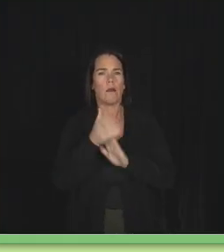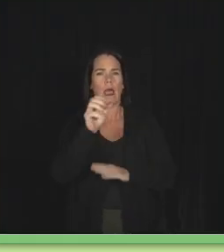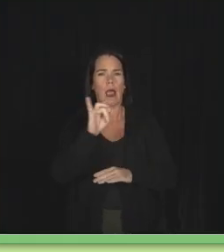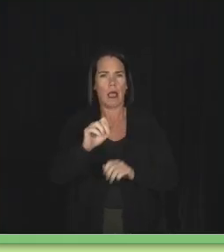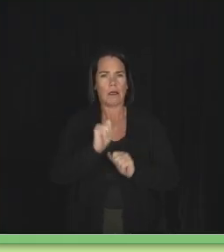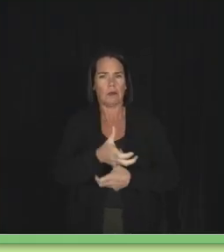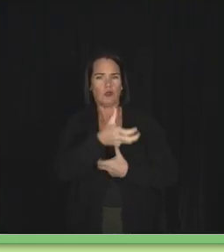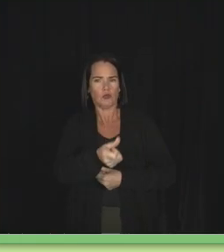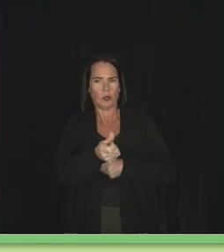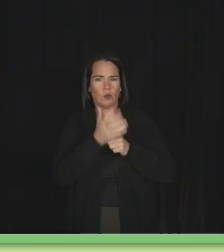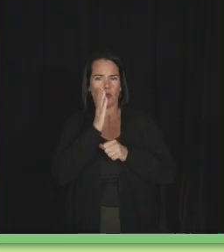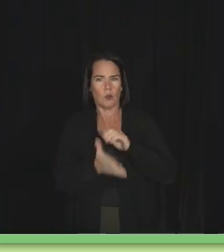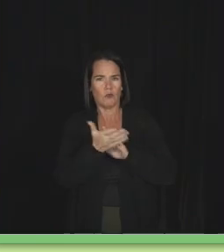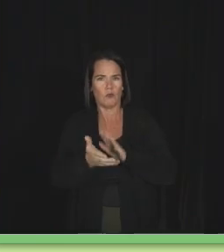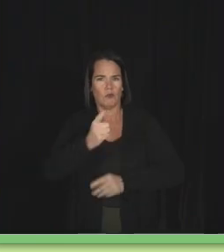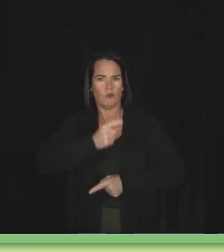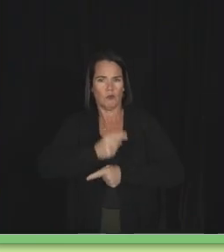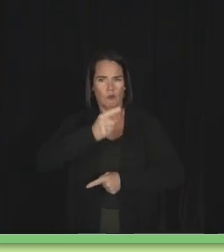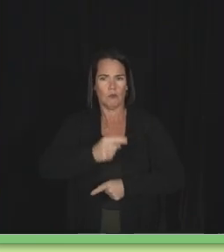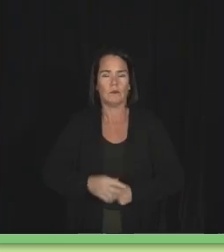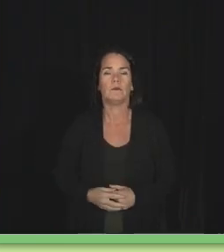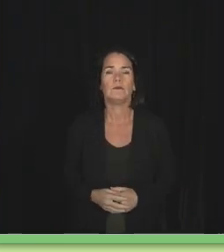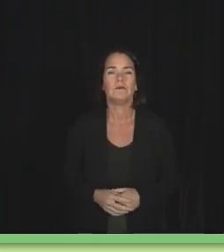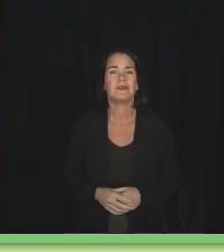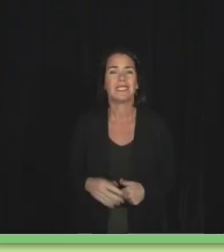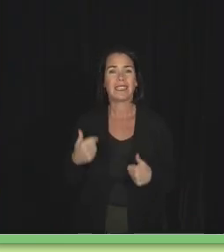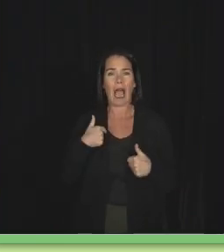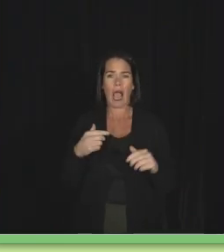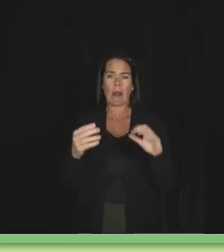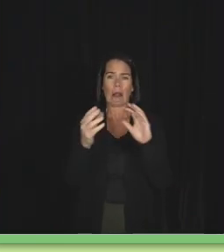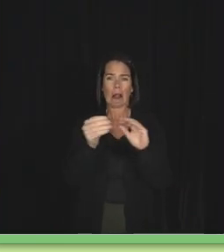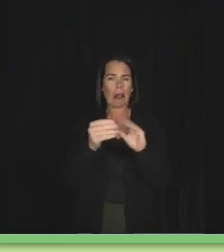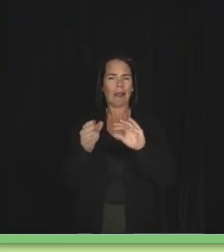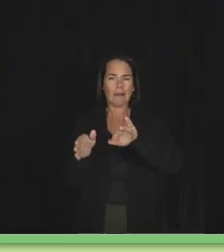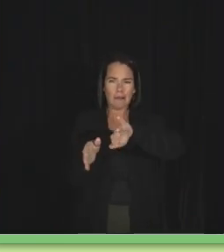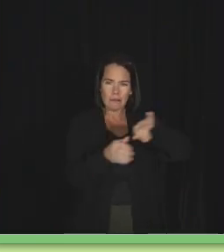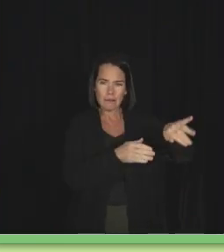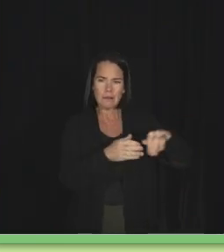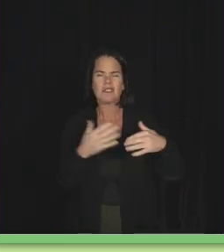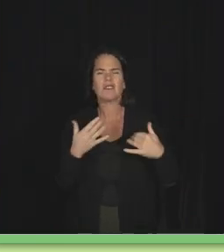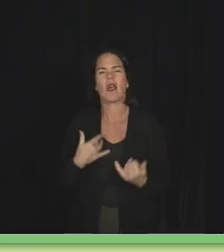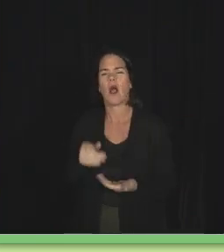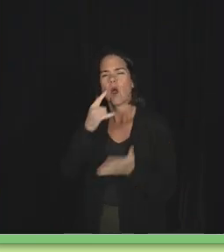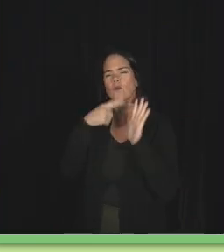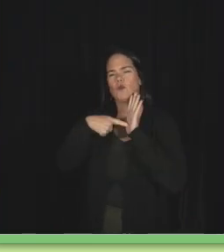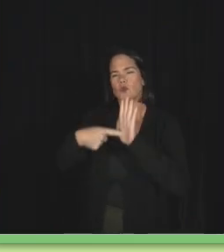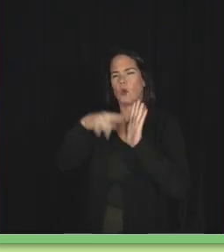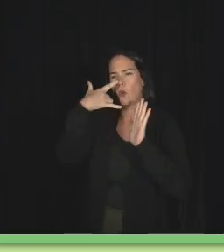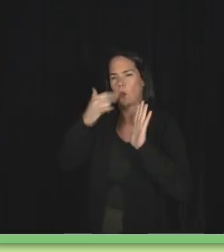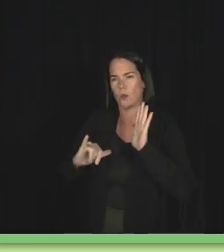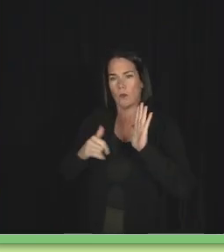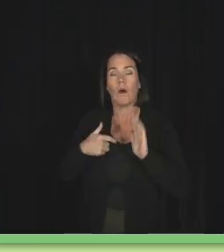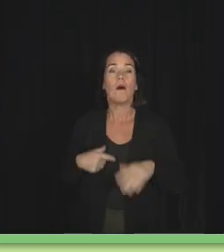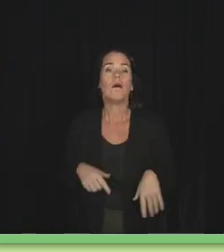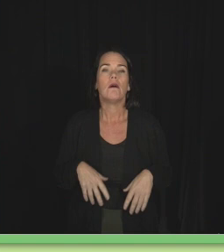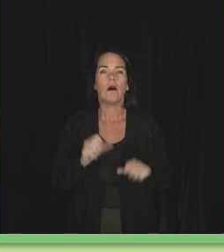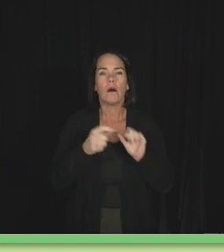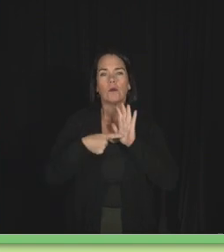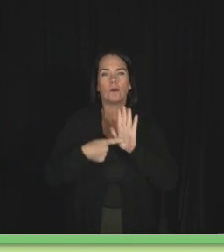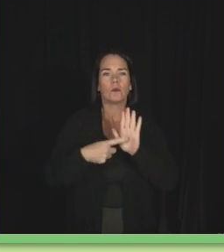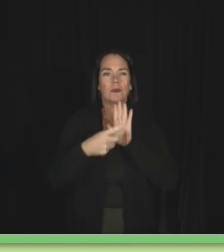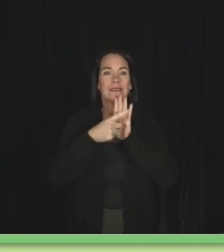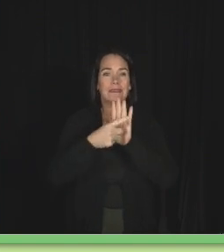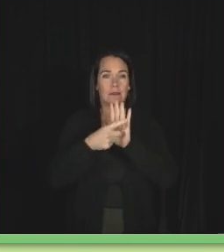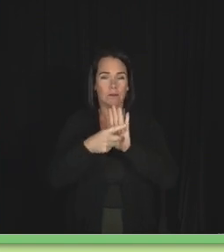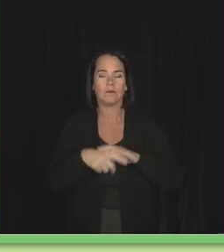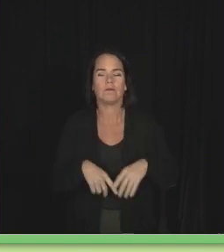Now, enough talk. Let's see what it looks like in action. So I'm going to show you a demo of